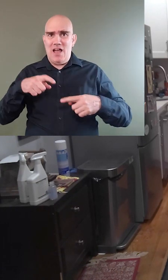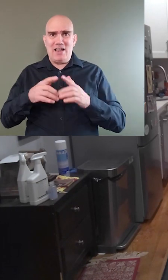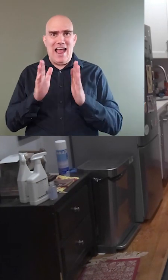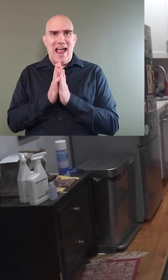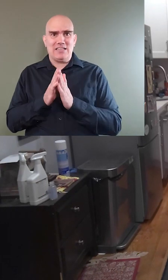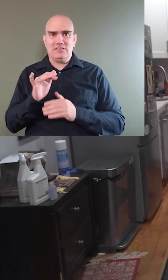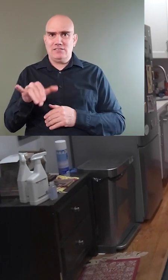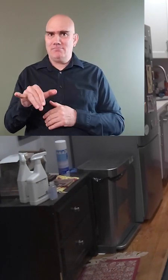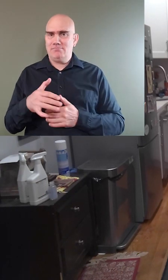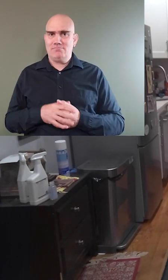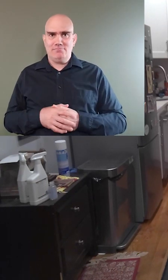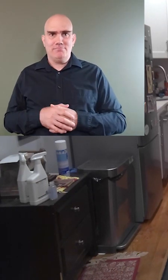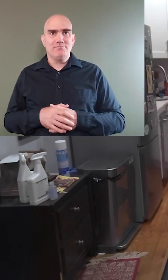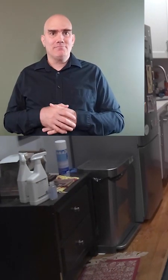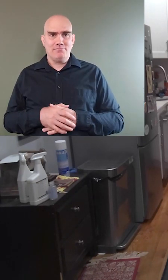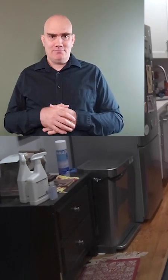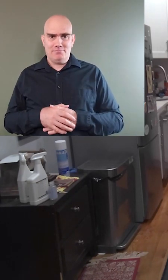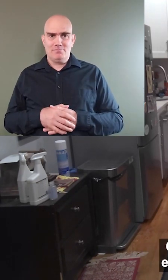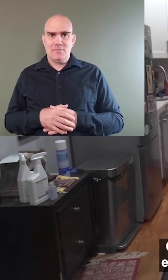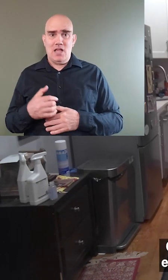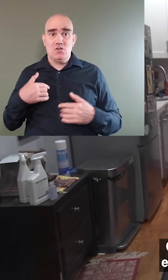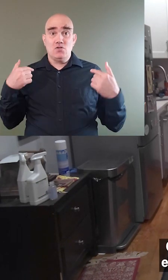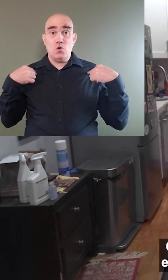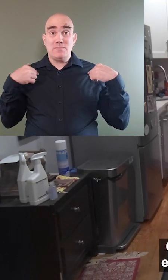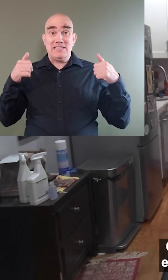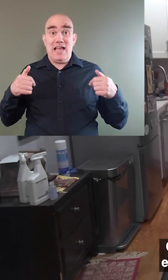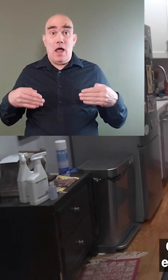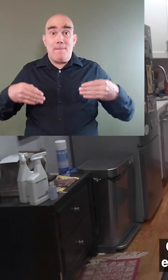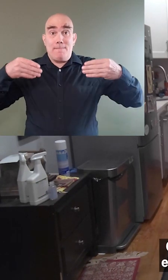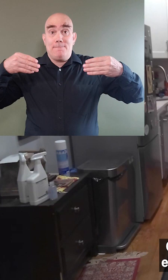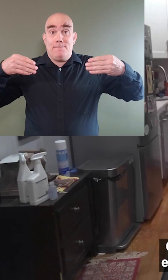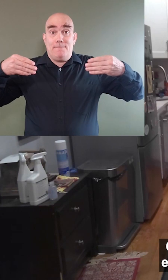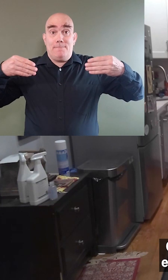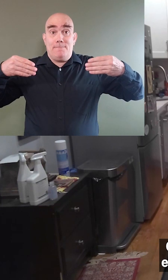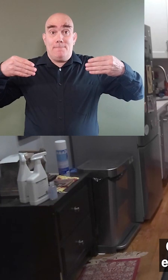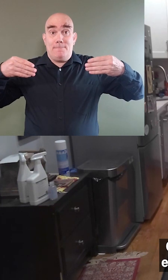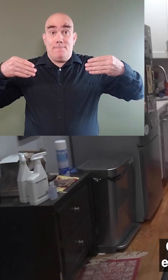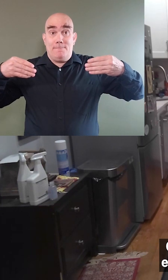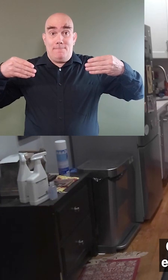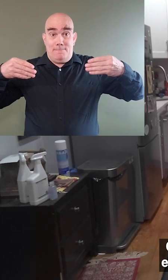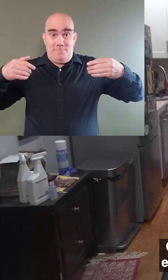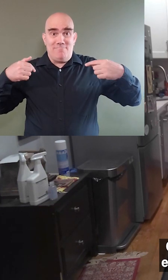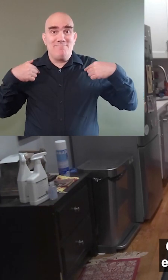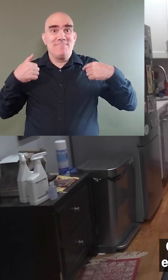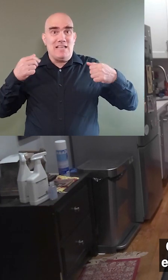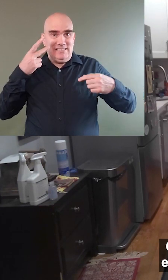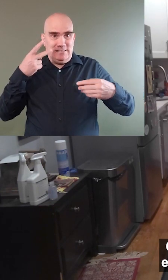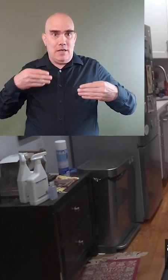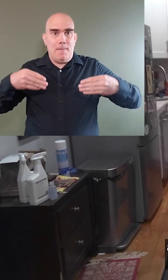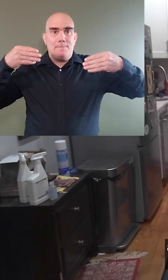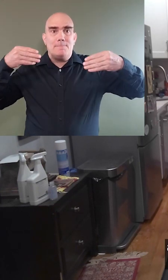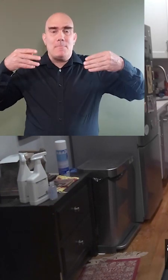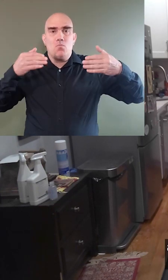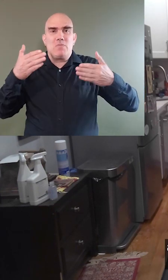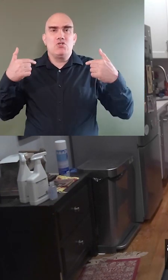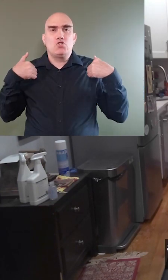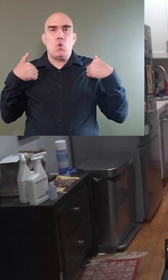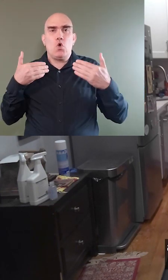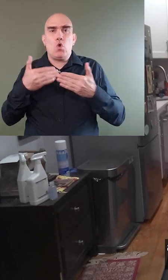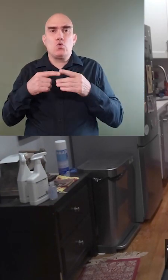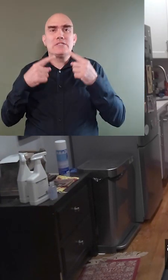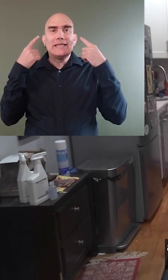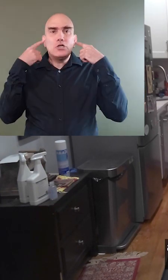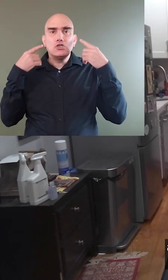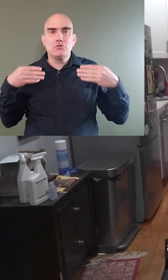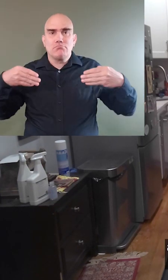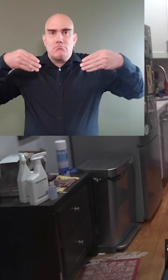to ask it to. Our shoulder blades can elevate, they can come up and bring our shoulders closer